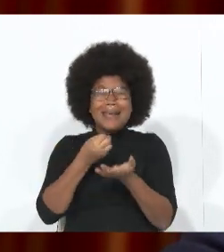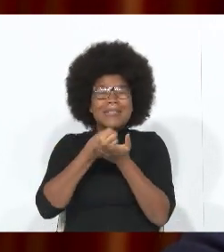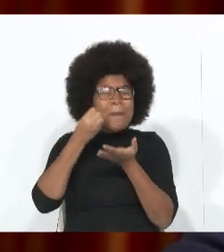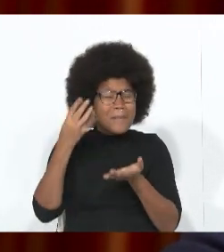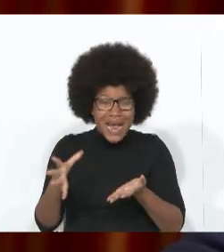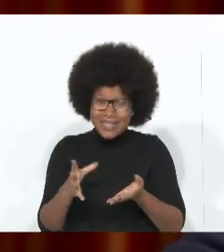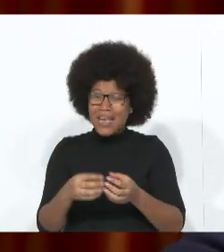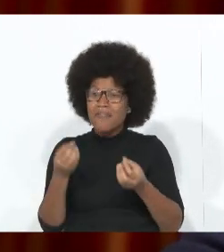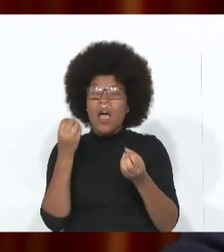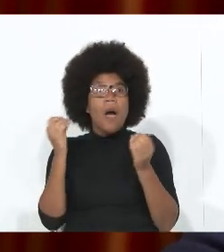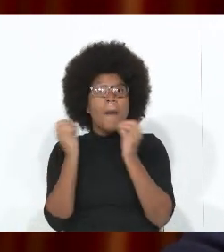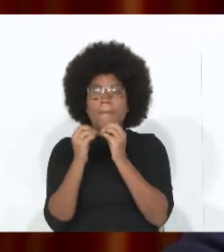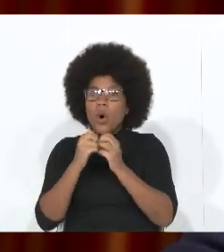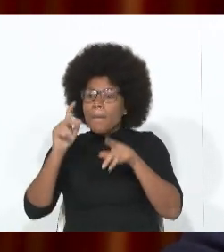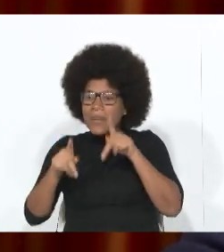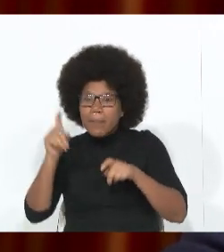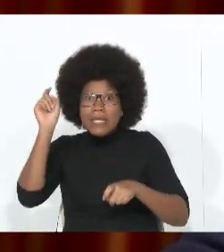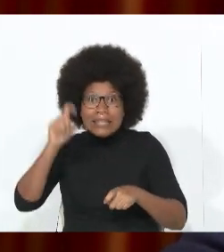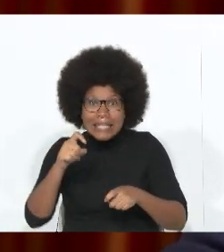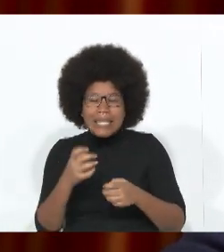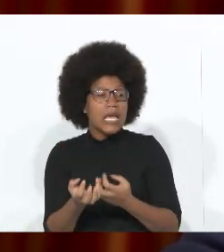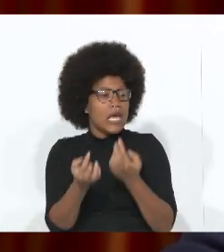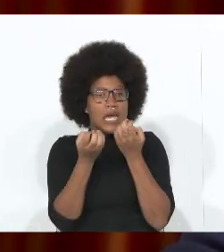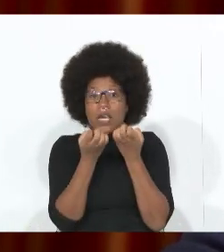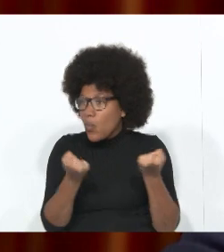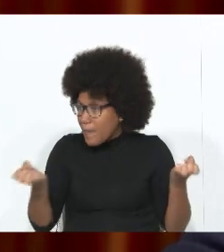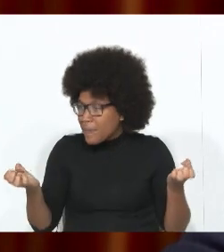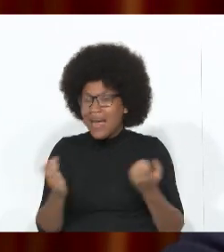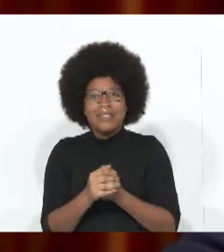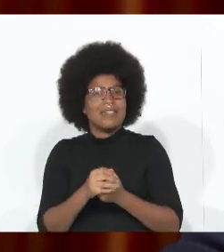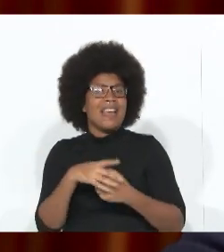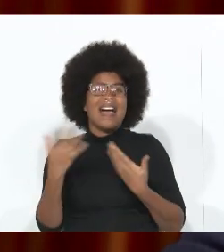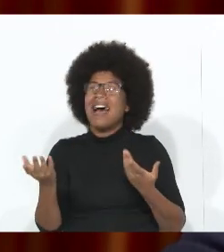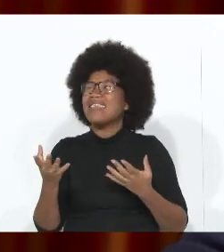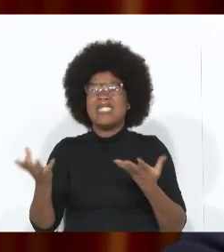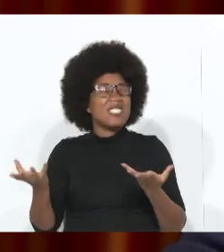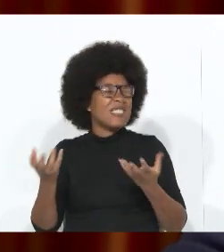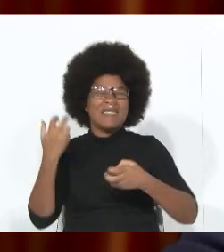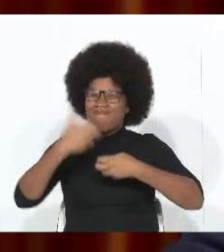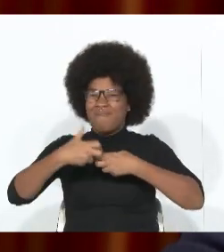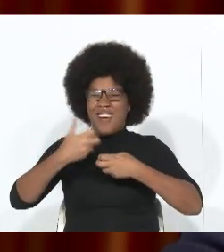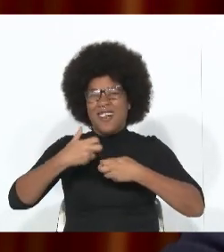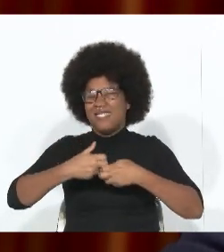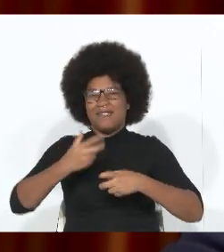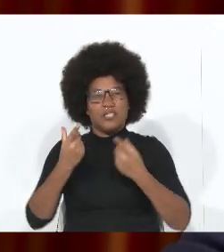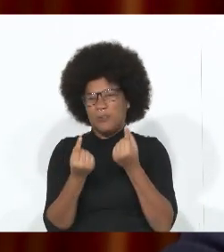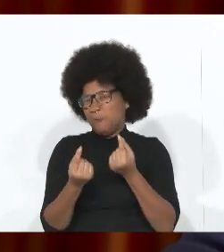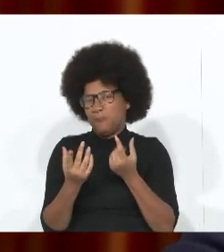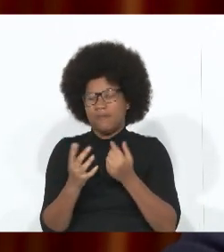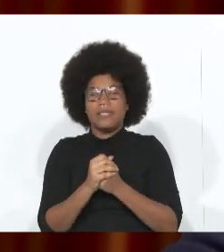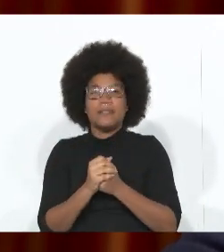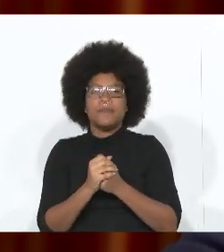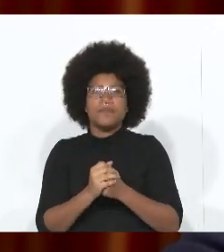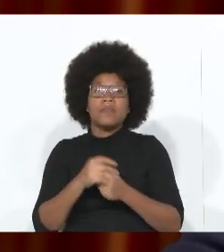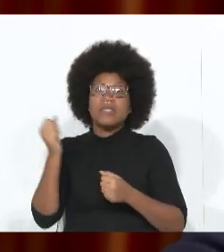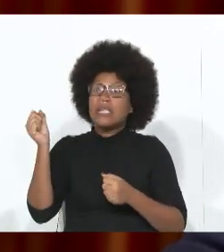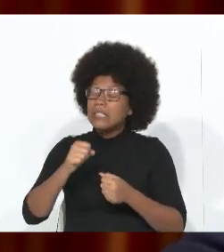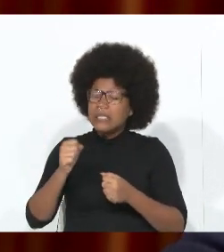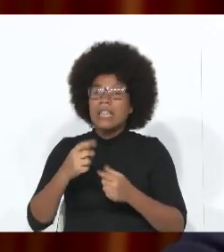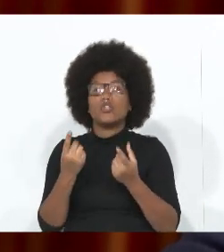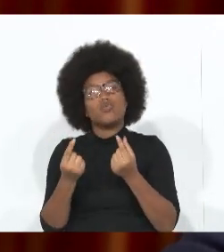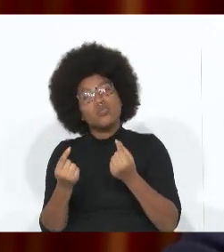manpower and equipment, and logistical arrangements are more complicated. More so are